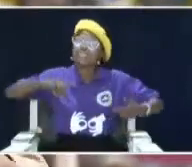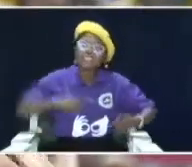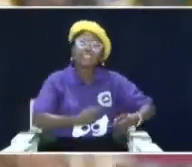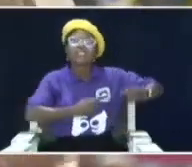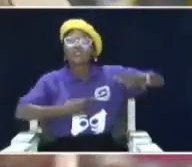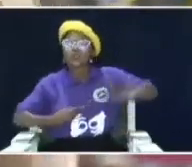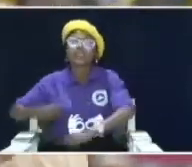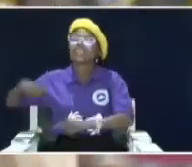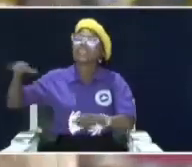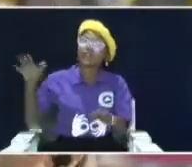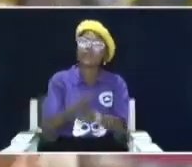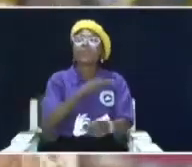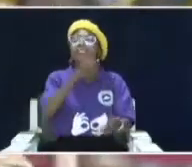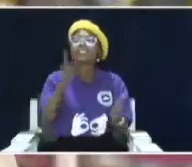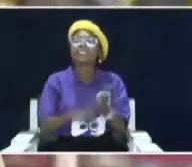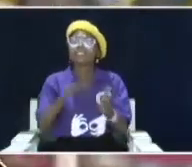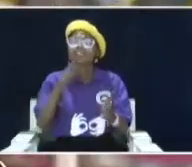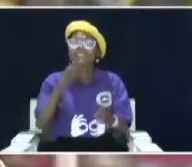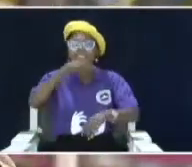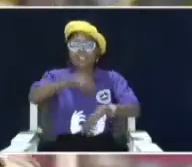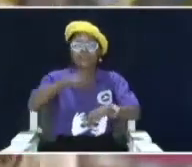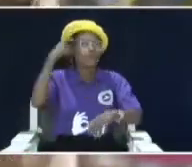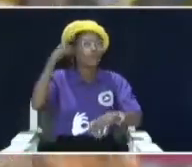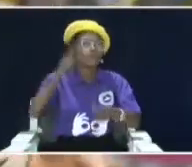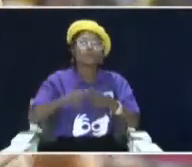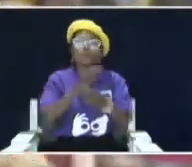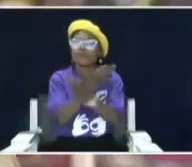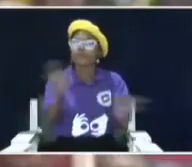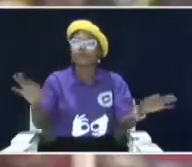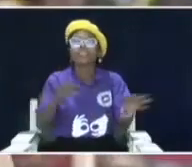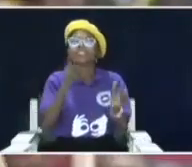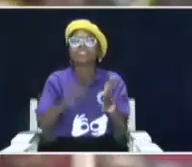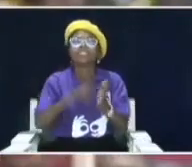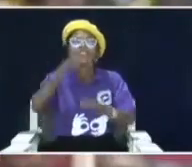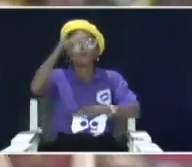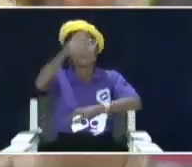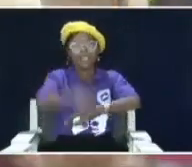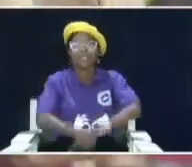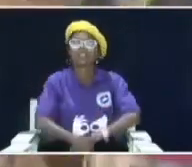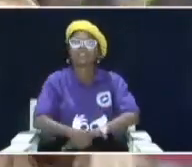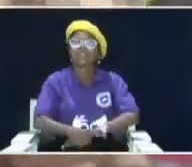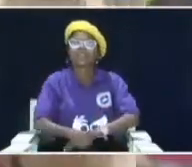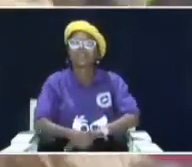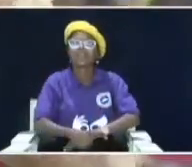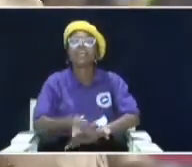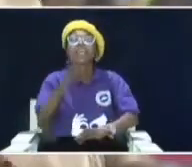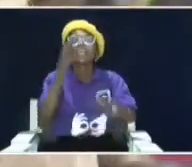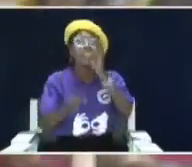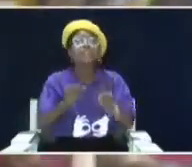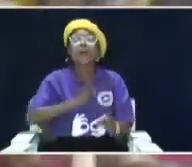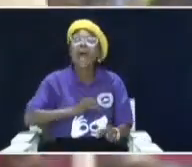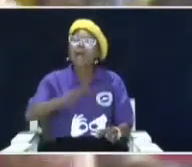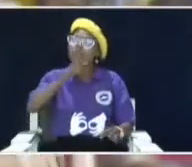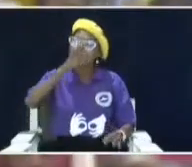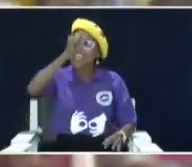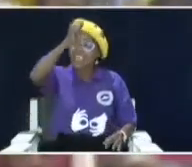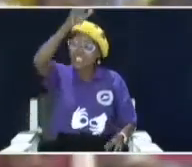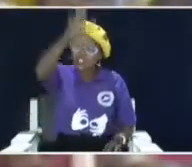enough. This is the time to set free. This is your night. If I be a child of